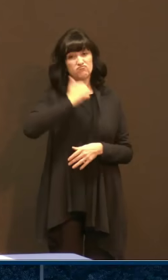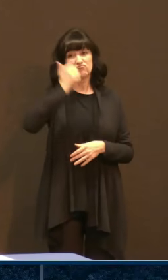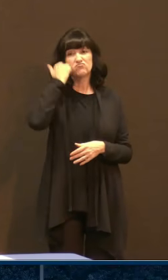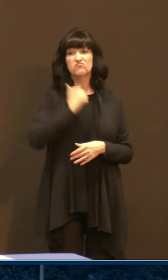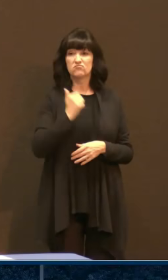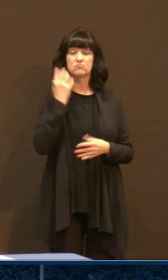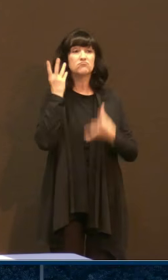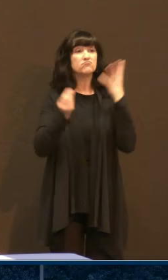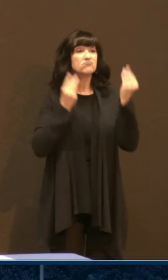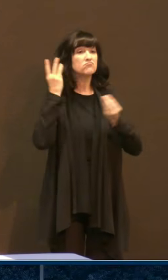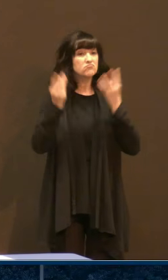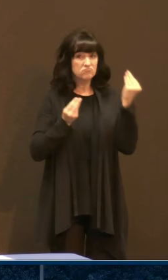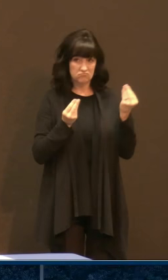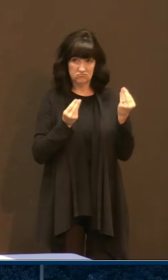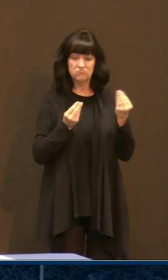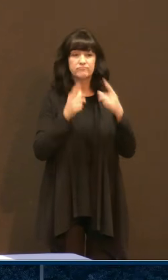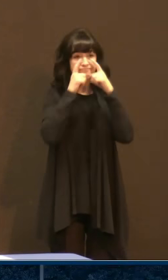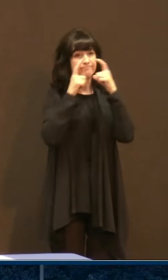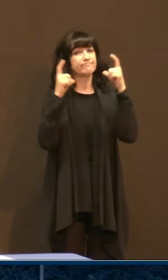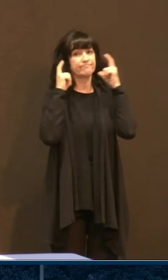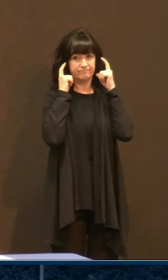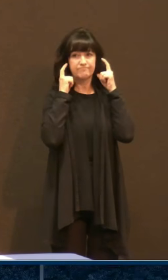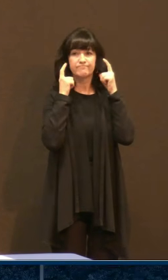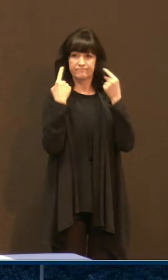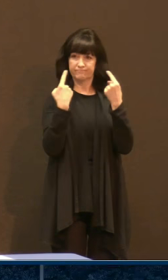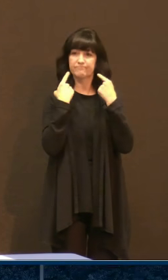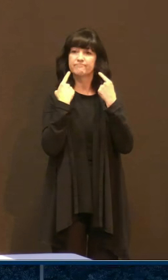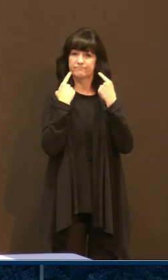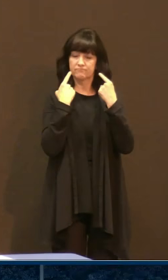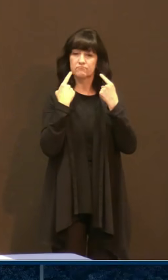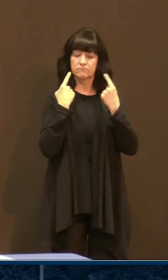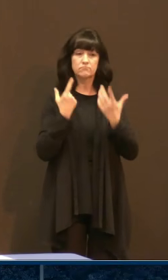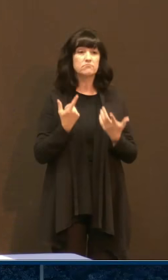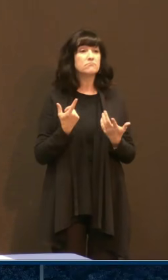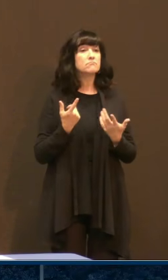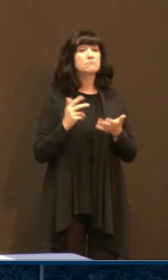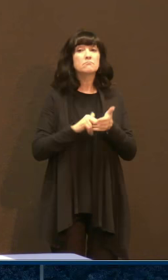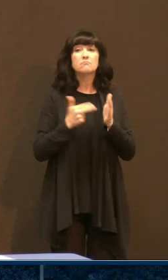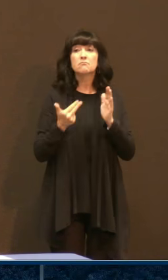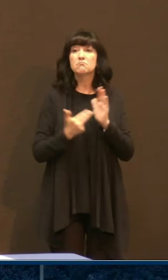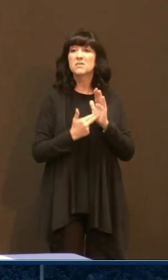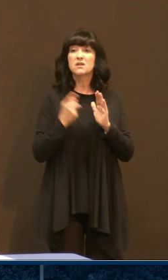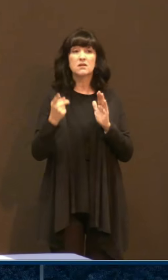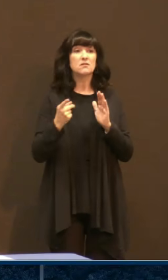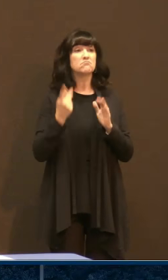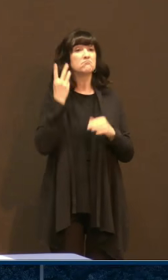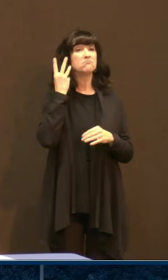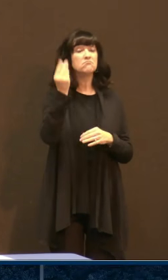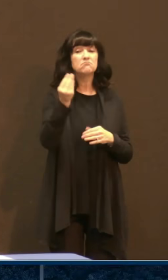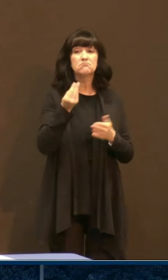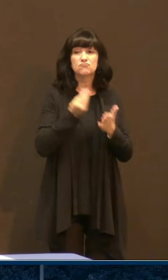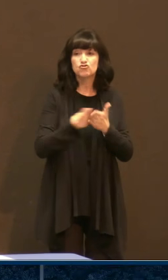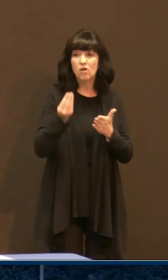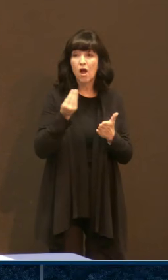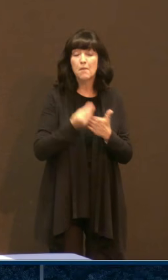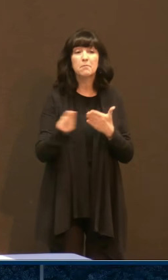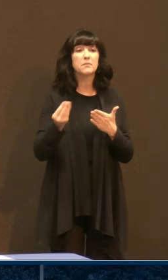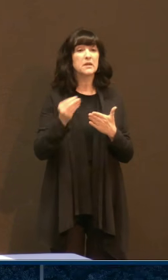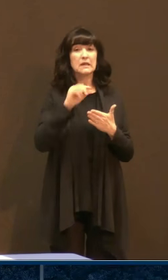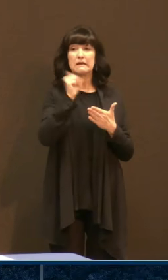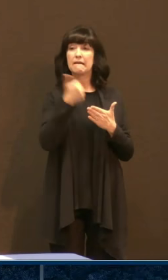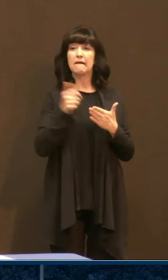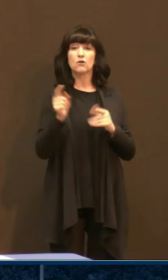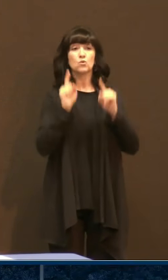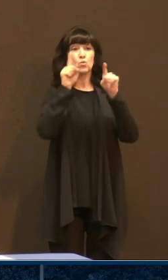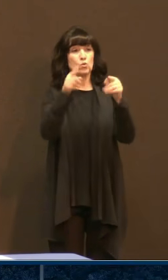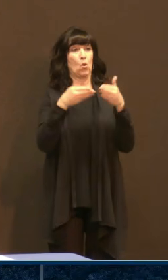in public, when you are shopping, when you are, certainly in any public business, when you are in any location